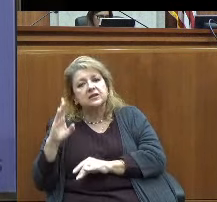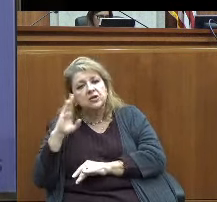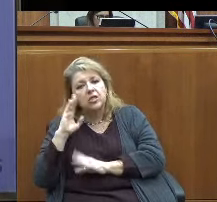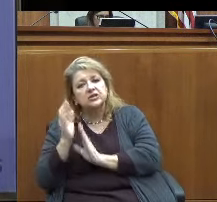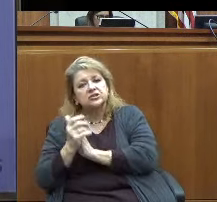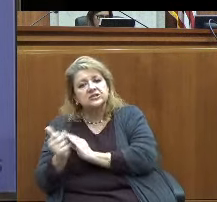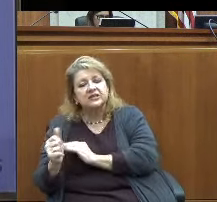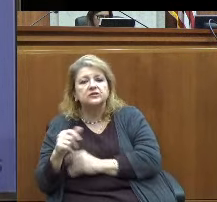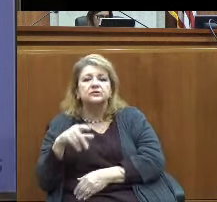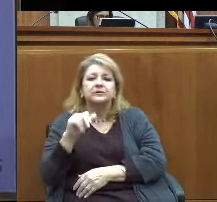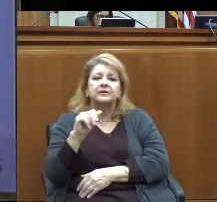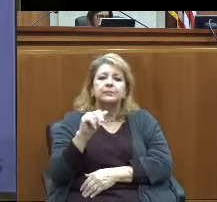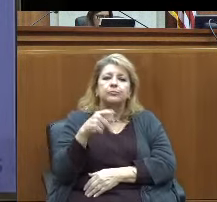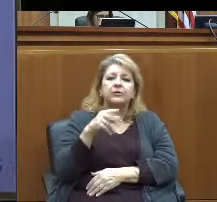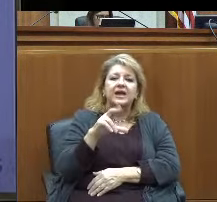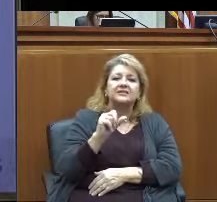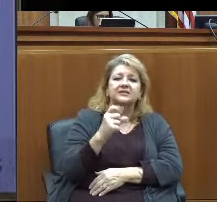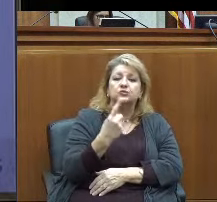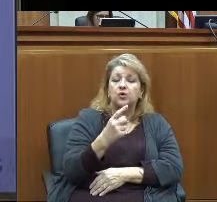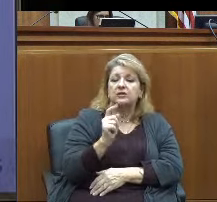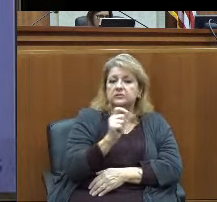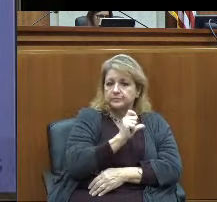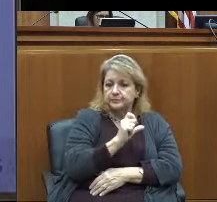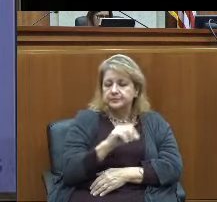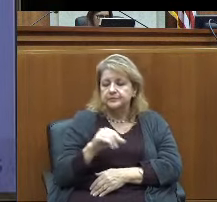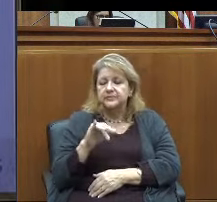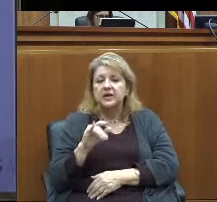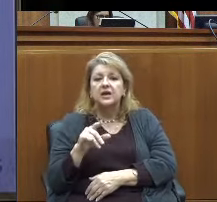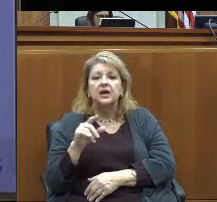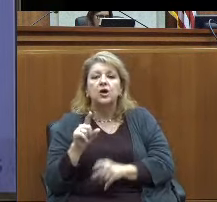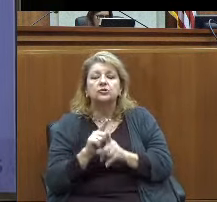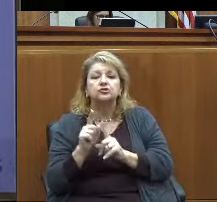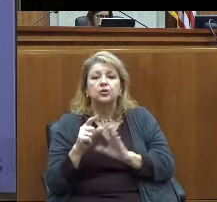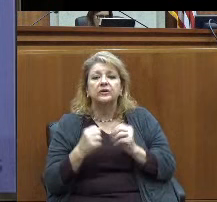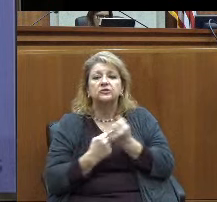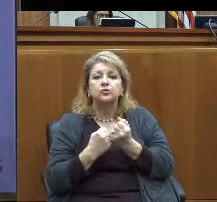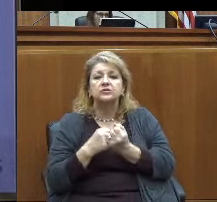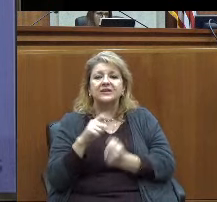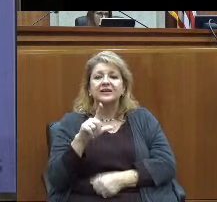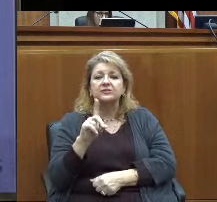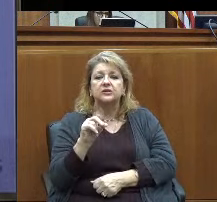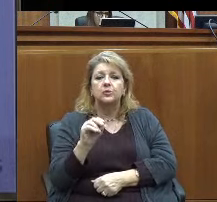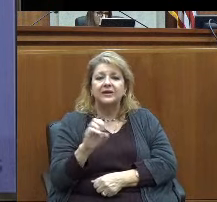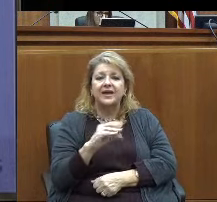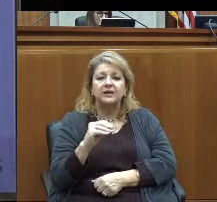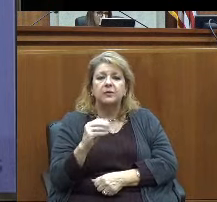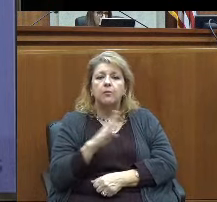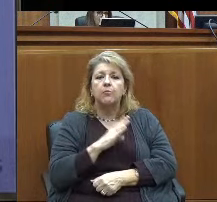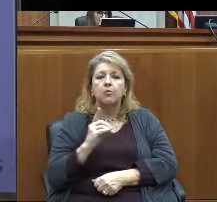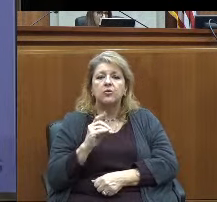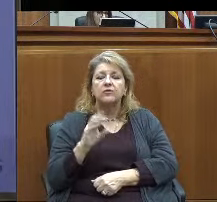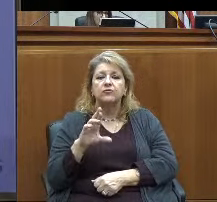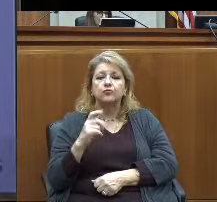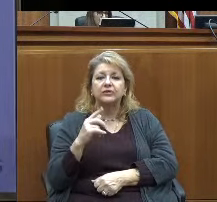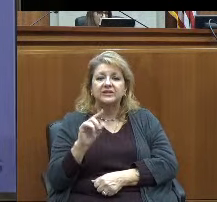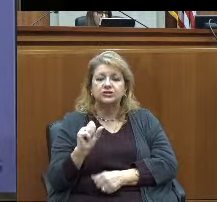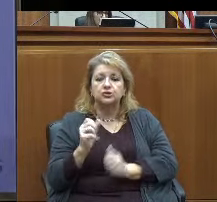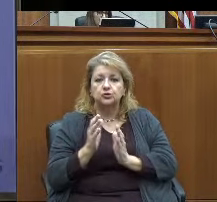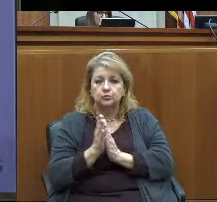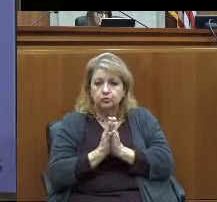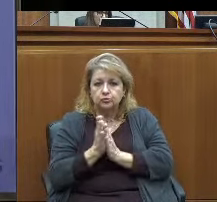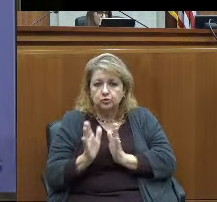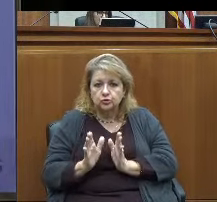teaching. The task force also endorsed LDOE and the Board of Regents to pursue efforts